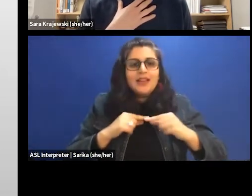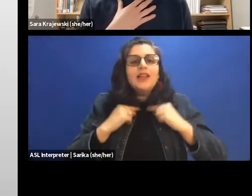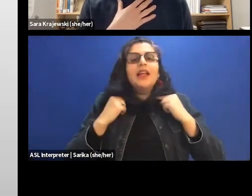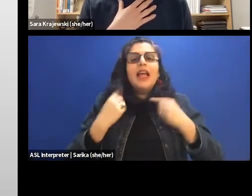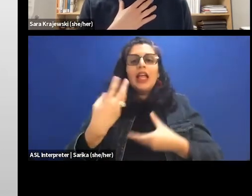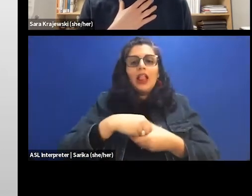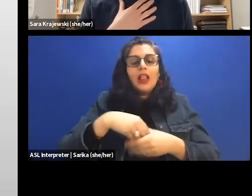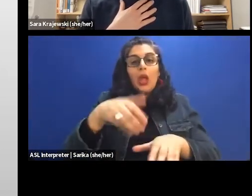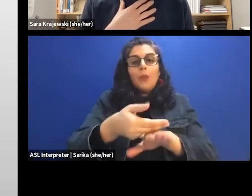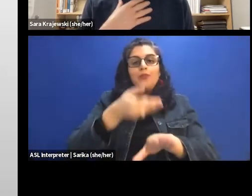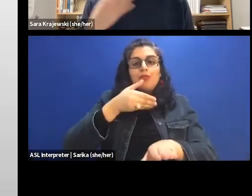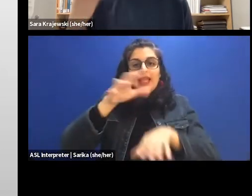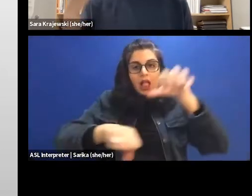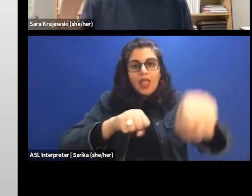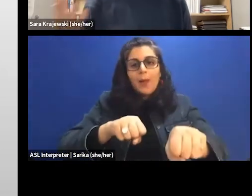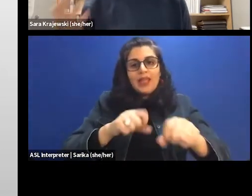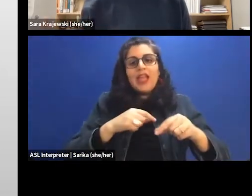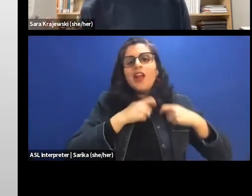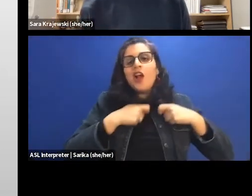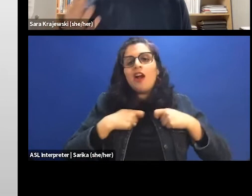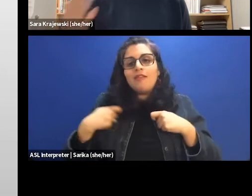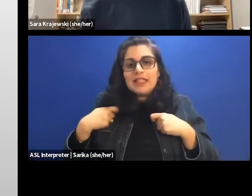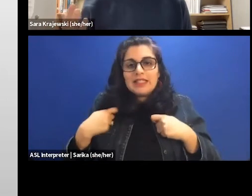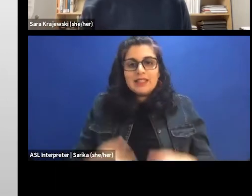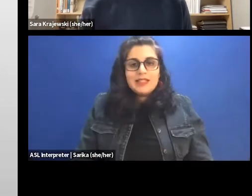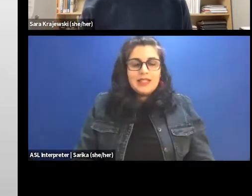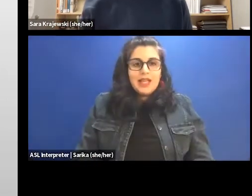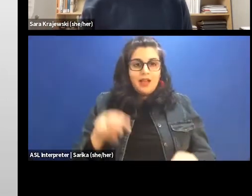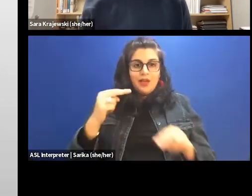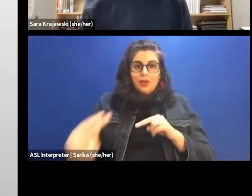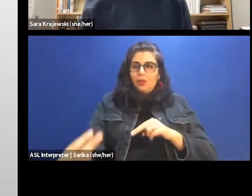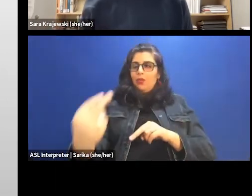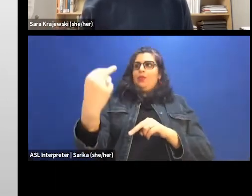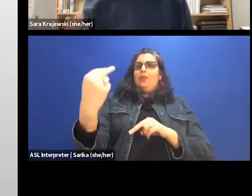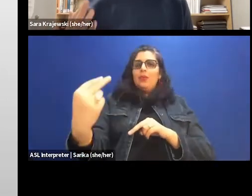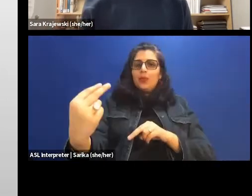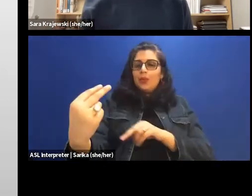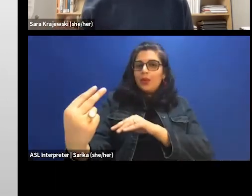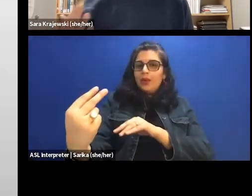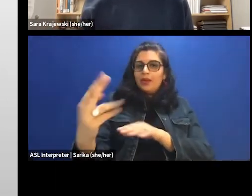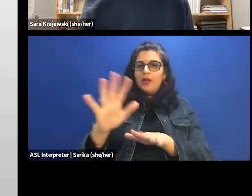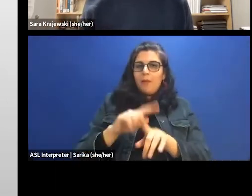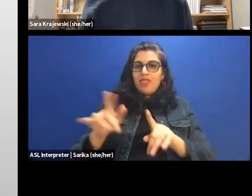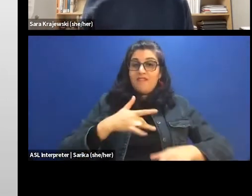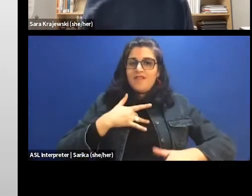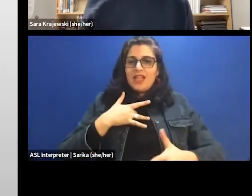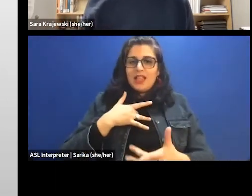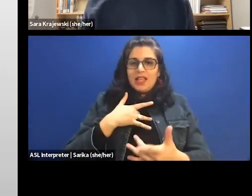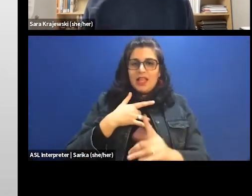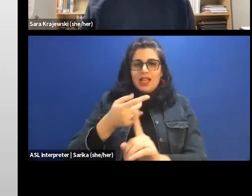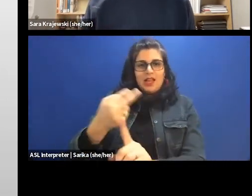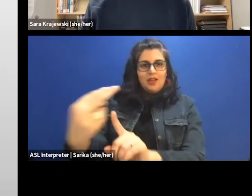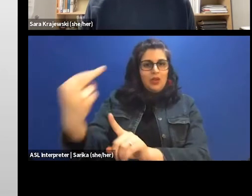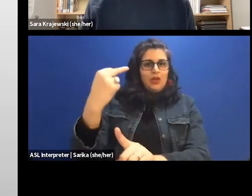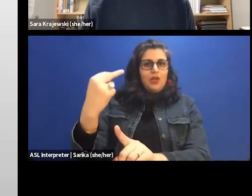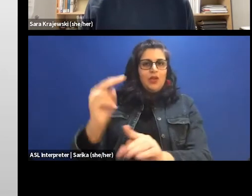pre-Columbian carvings. Now it's that same gaze that's extending out from the canvas, but the feeling projected from this portrait